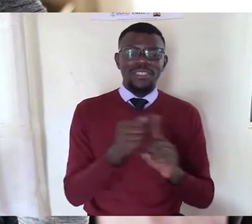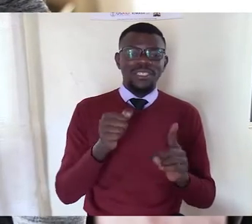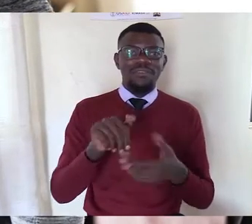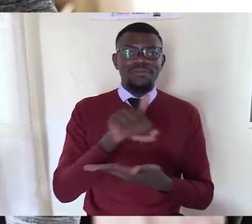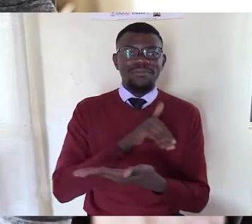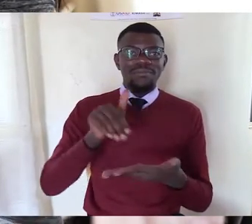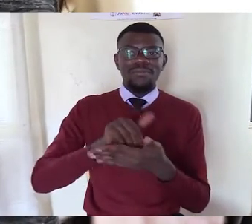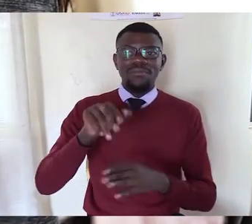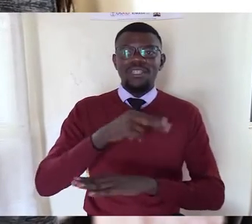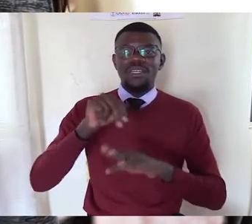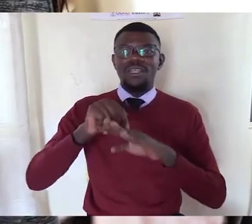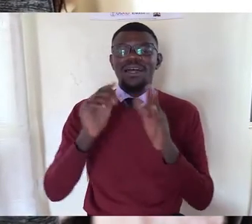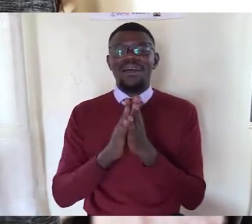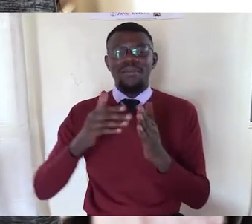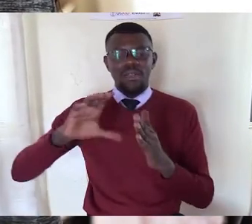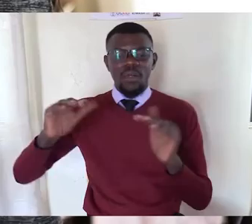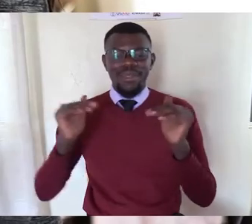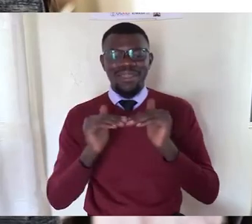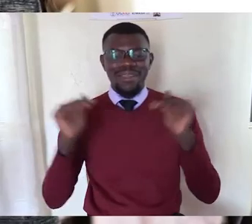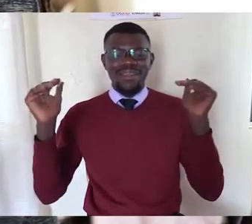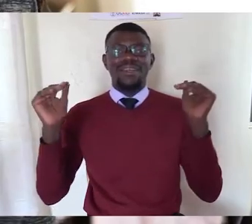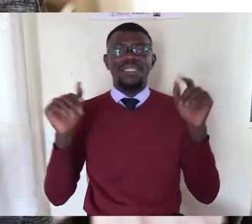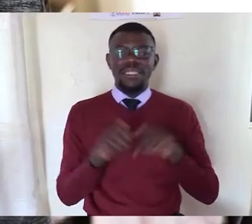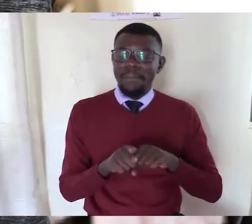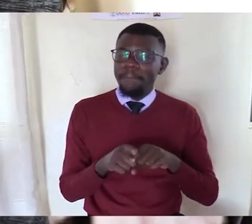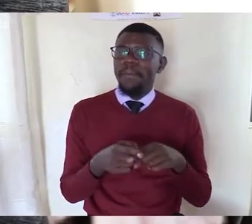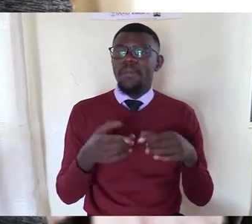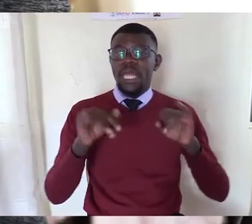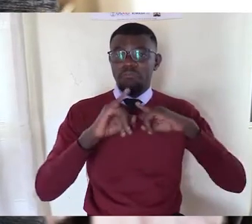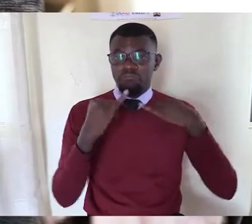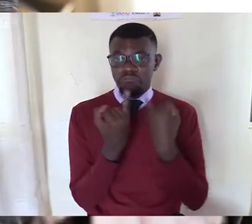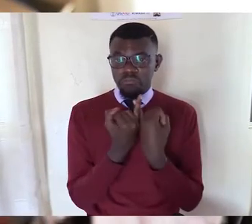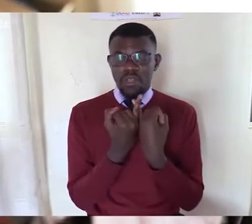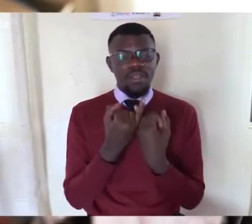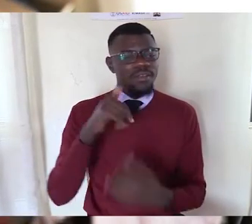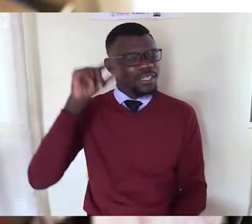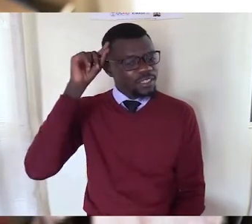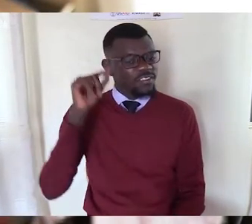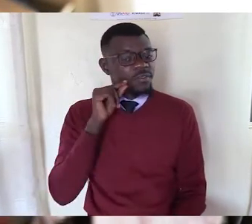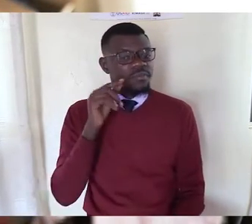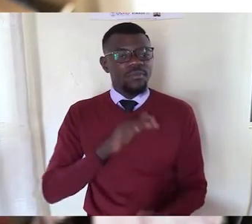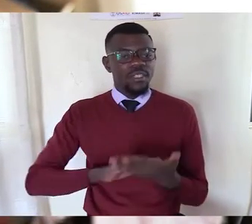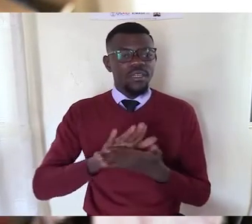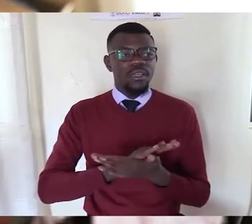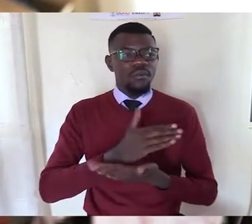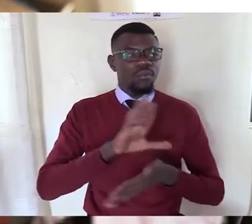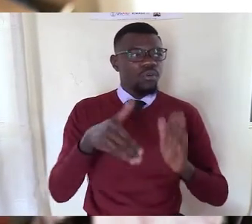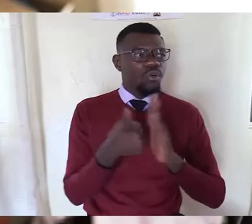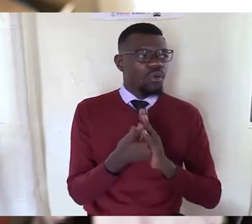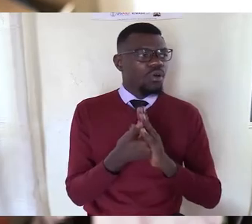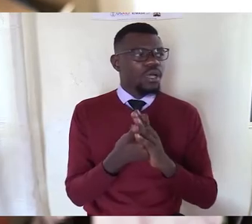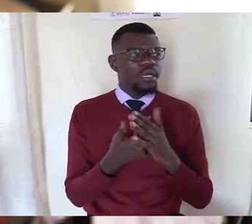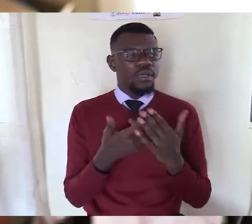and county levels, as well as properly instituting gender desks at all police stations